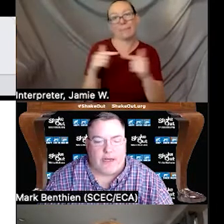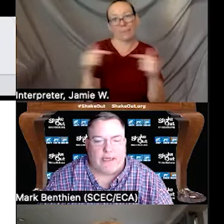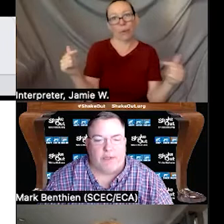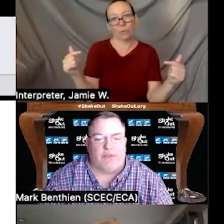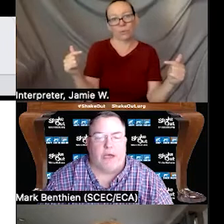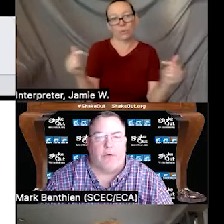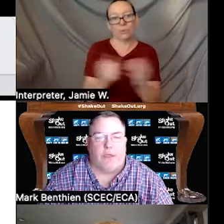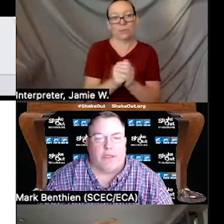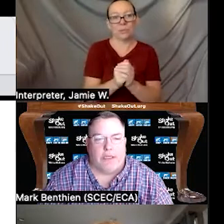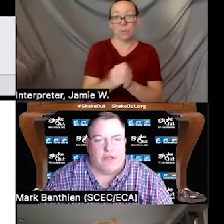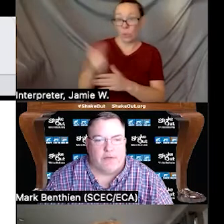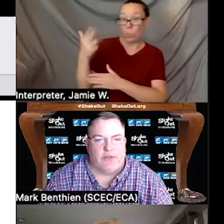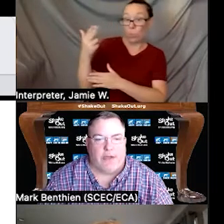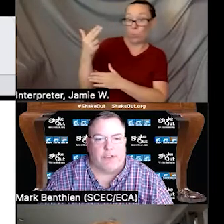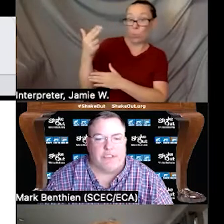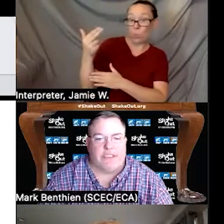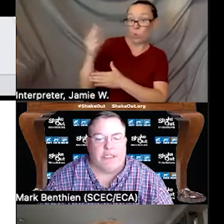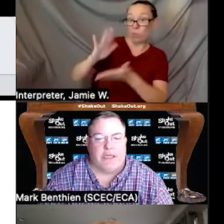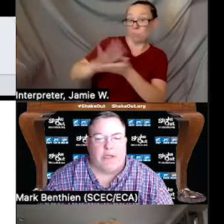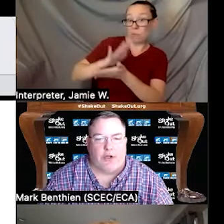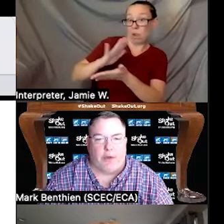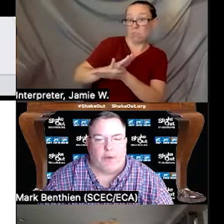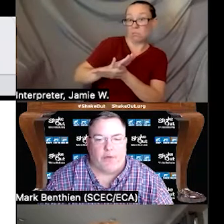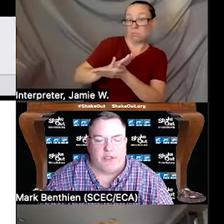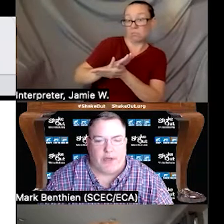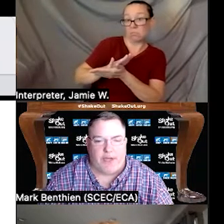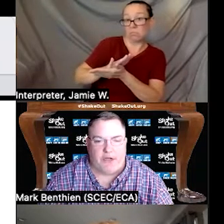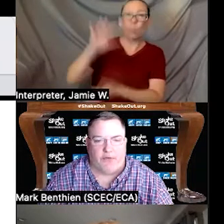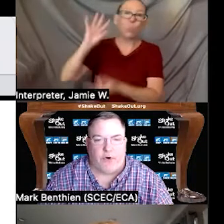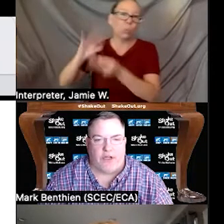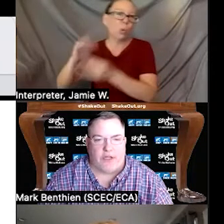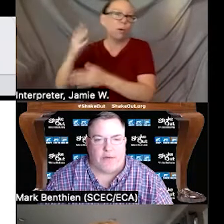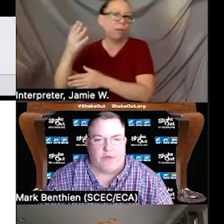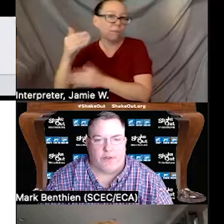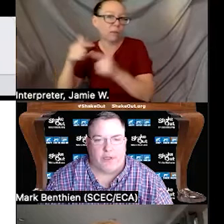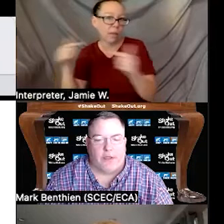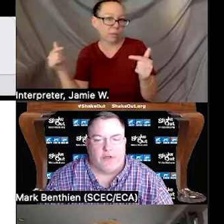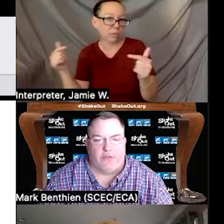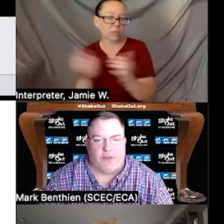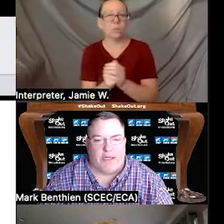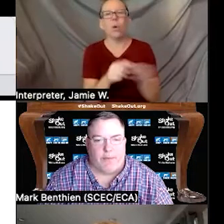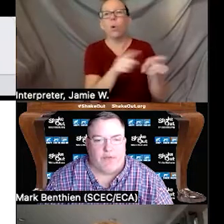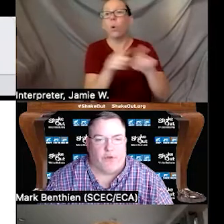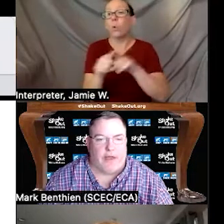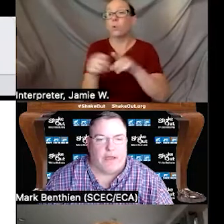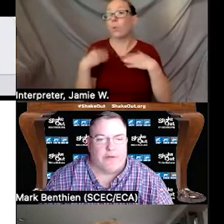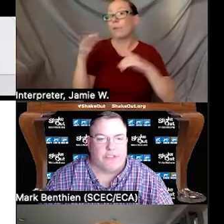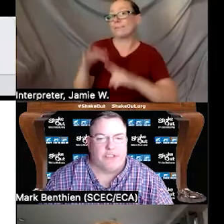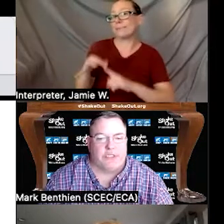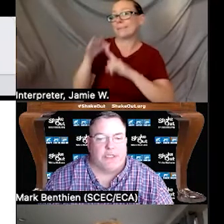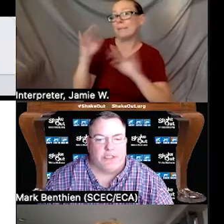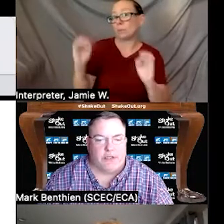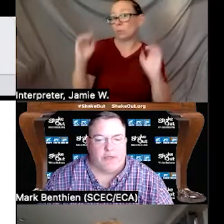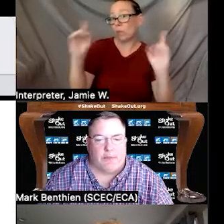13 documents now in each of these languages, including special web pages for each language with just the documents for that